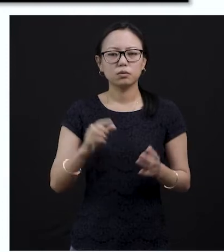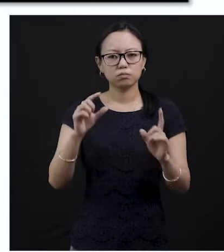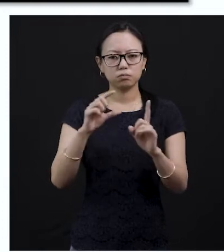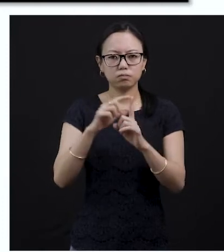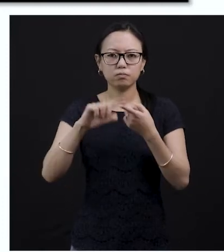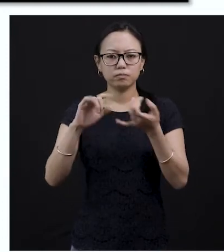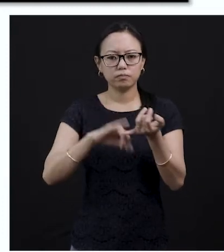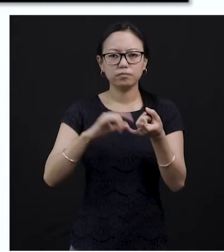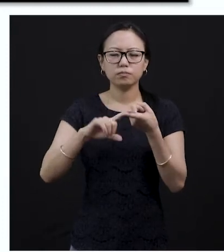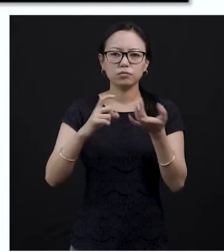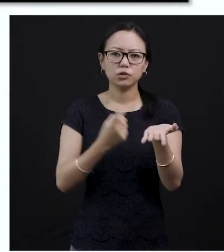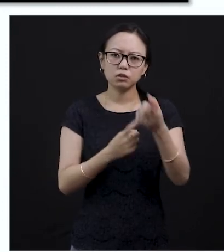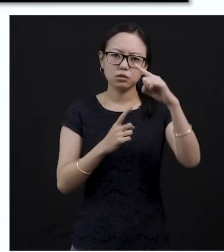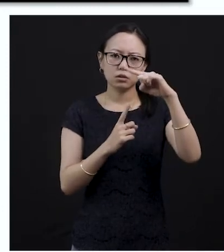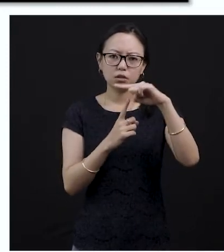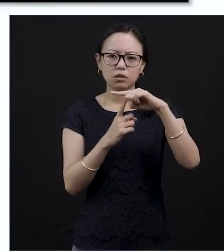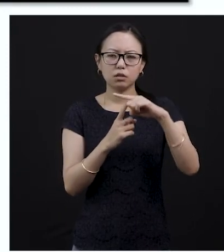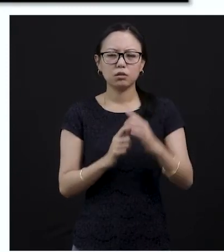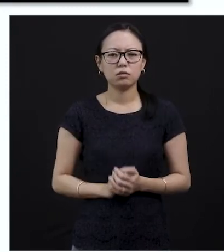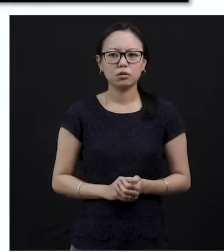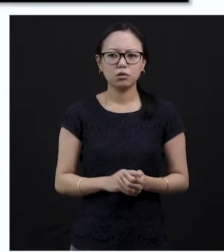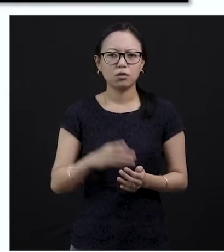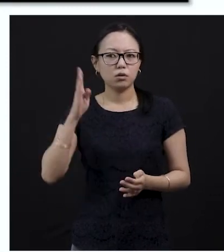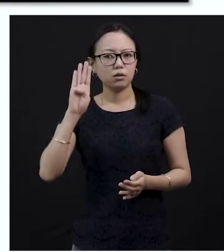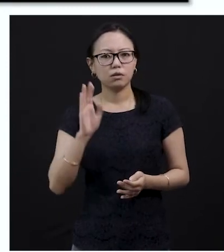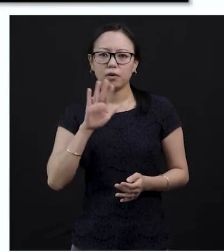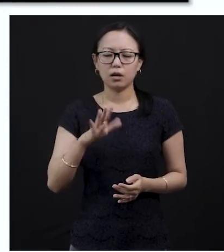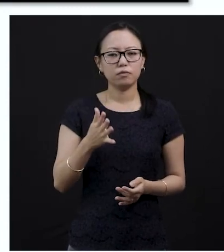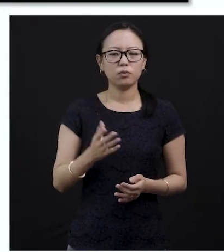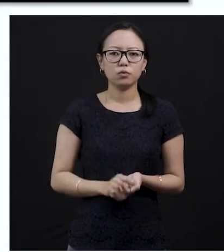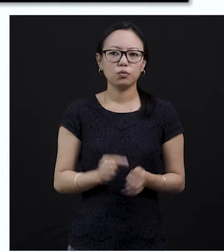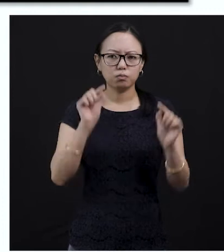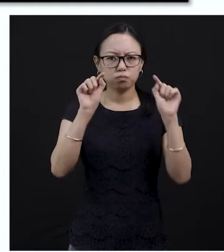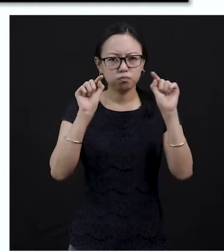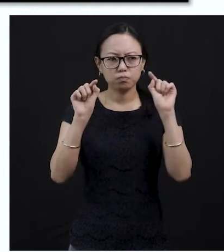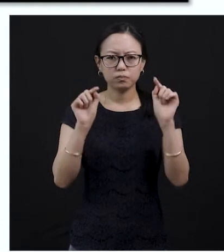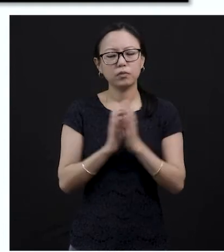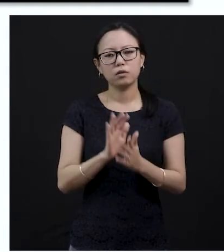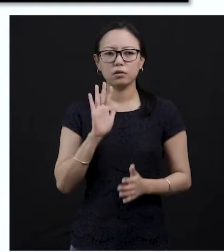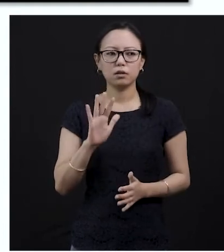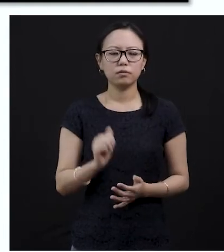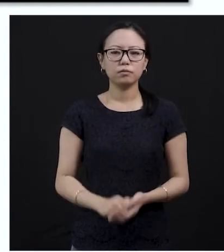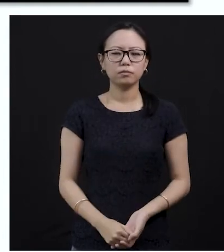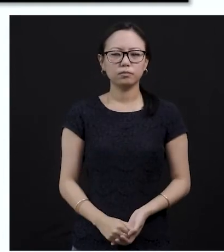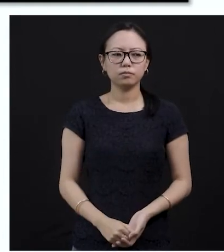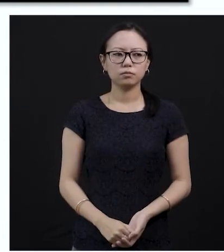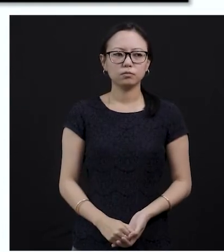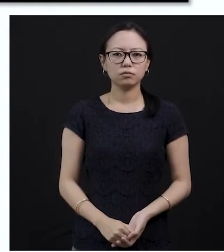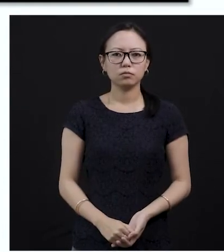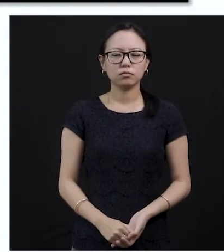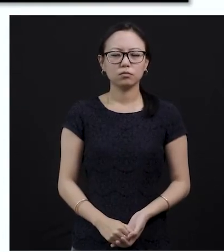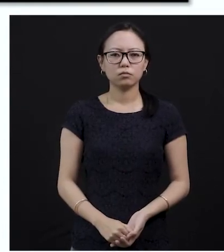Okay? These are the adaptations of desert plants. How the desert plants are adapted? Now, the second